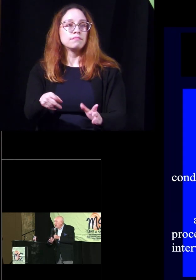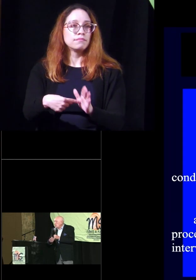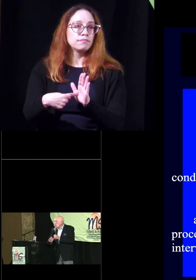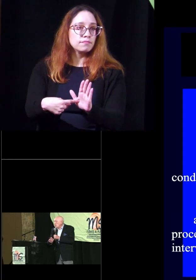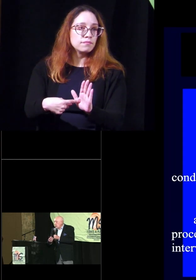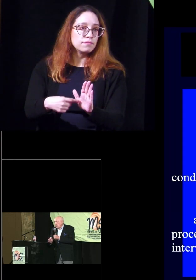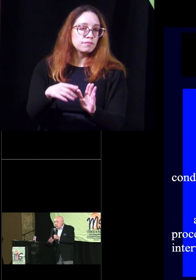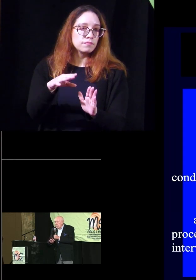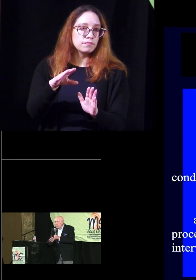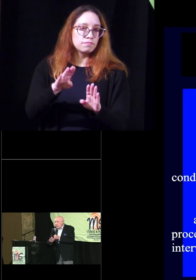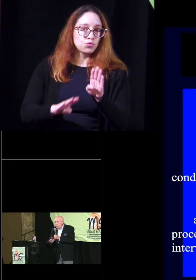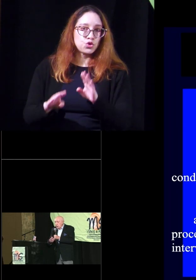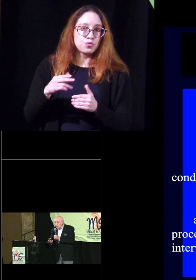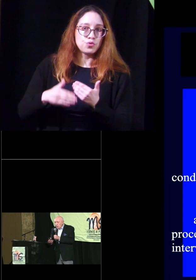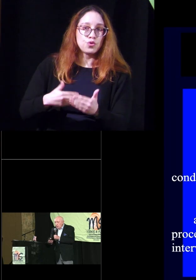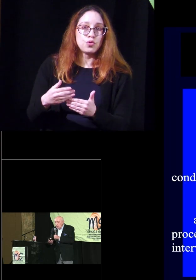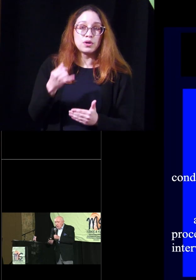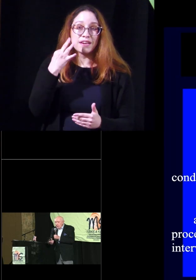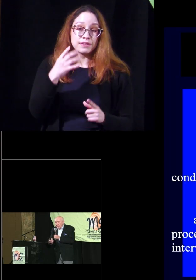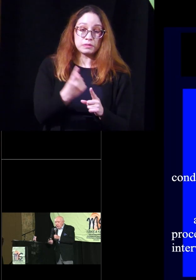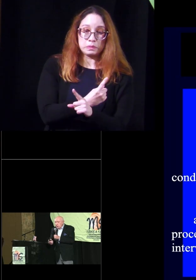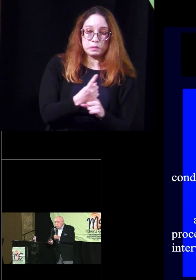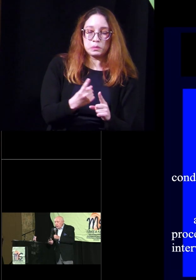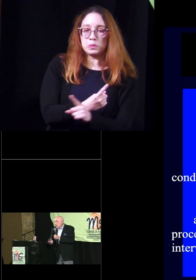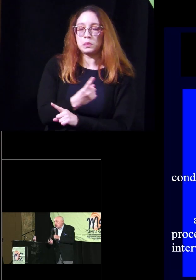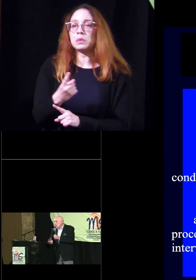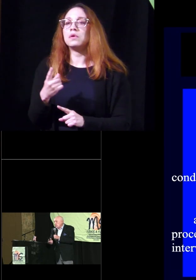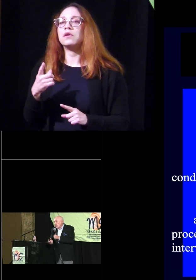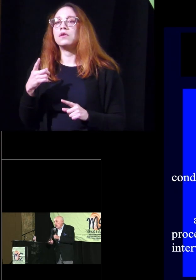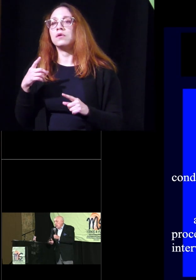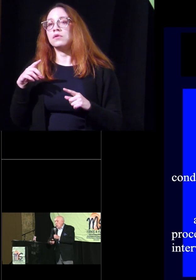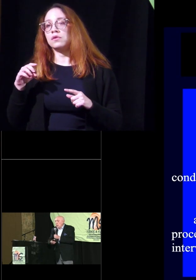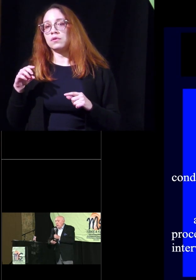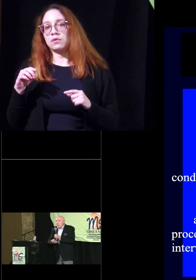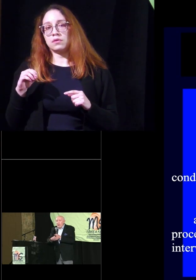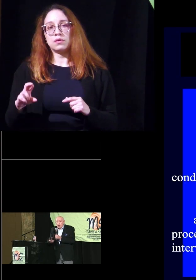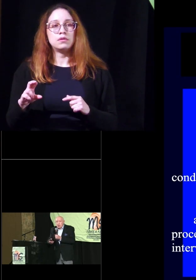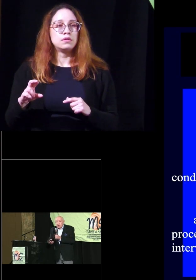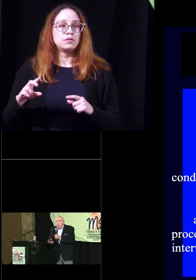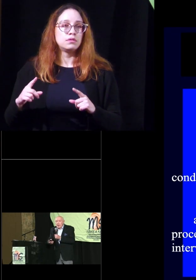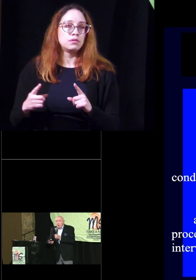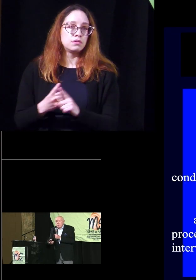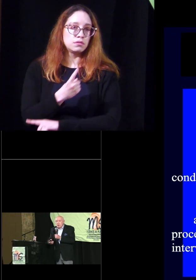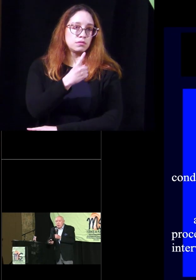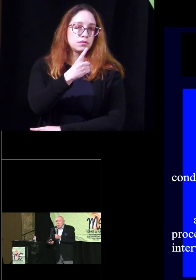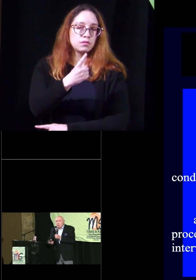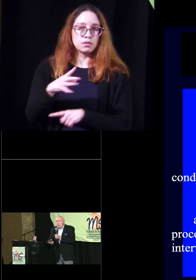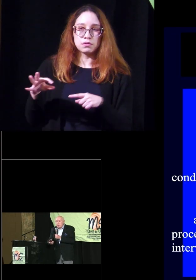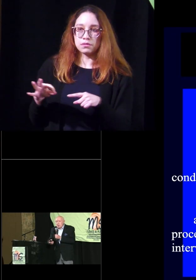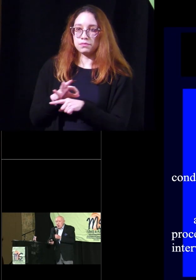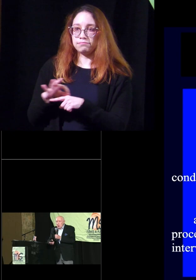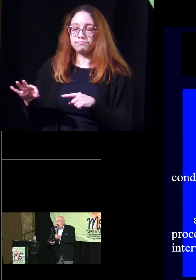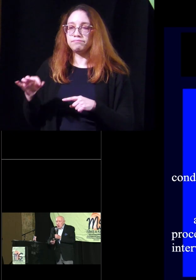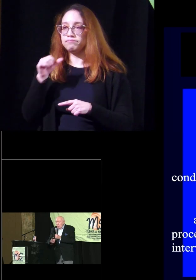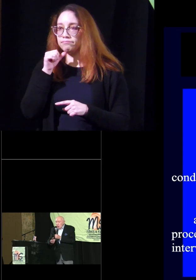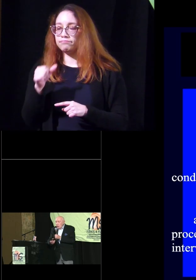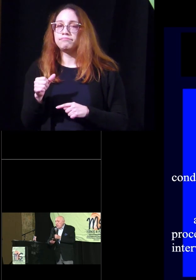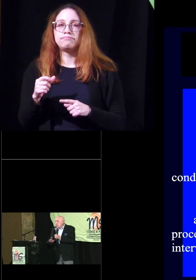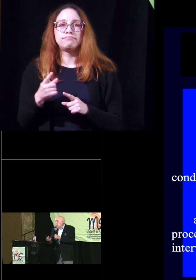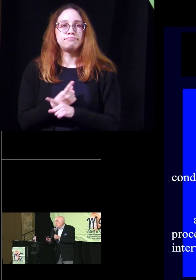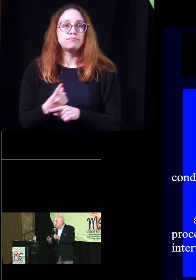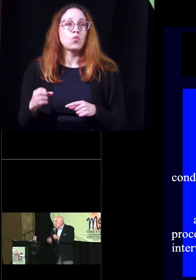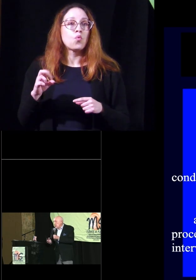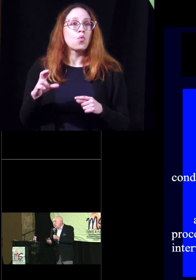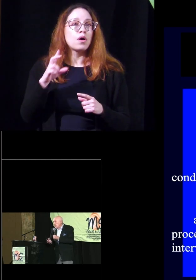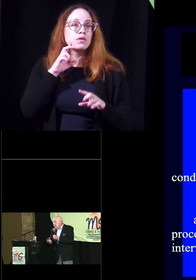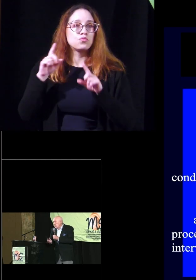indicate a biological process, either a normal biological process or a pathological biological process or